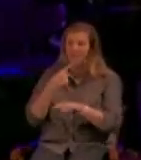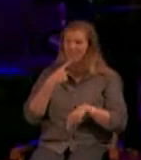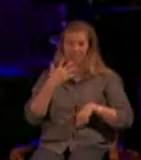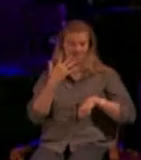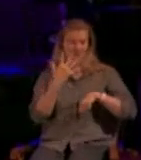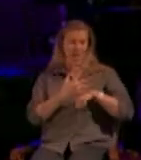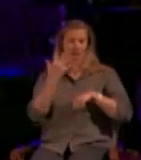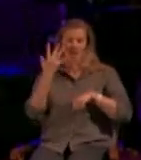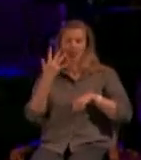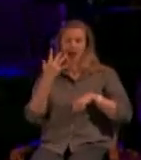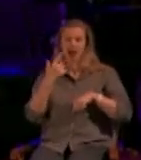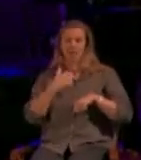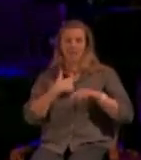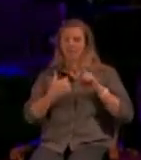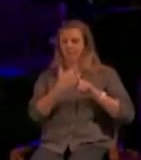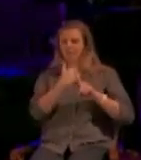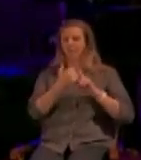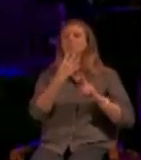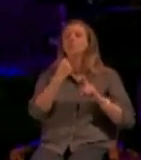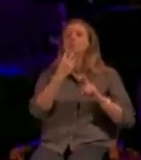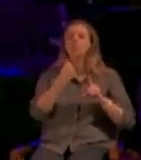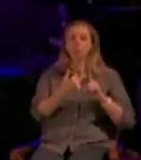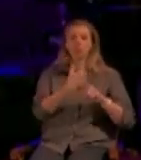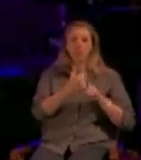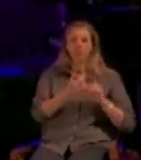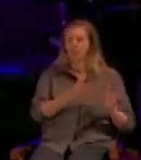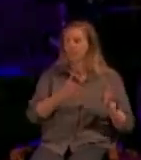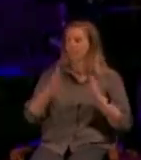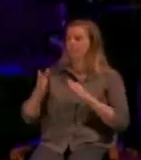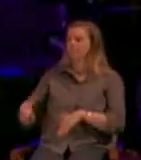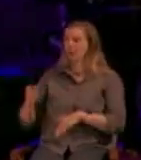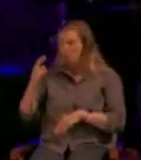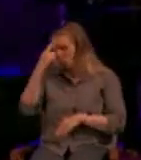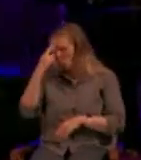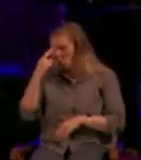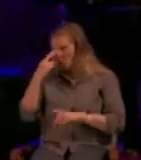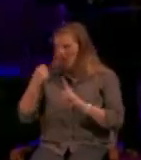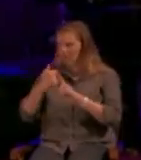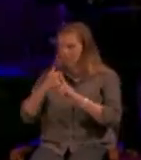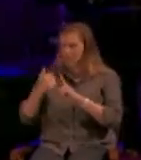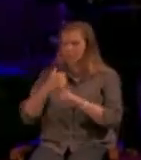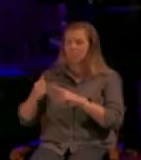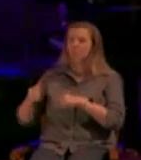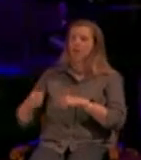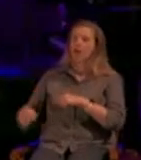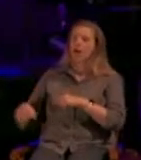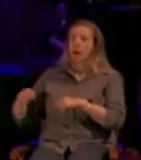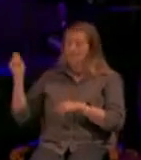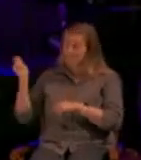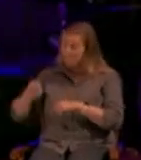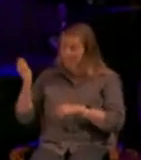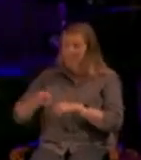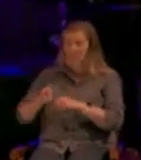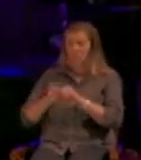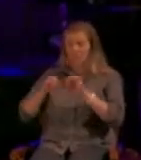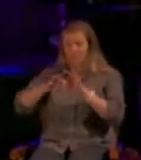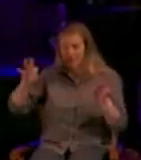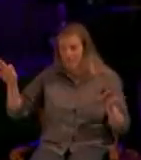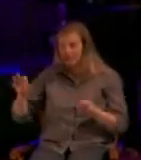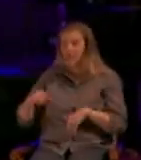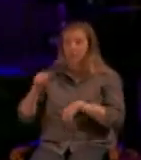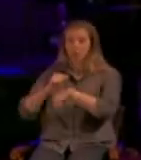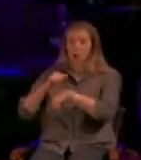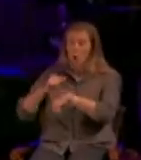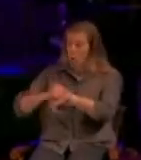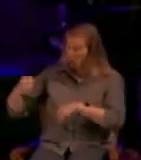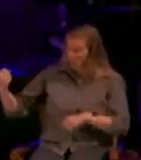one. 3 times I was beaten with rods. Once I was stoned. 3 times I was shipwrecked. A night and a day I was adrift at sea. On